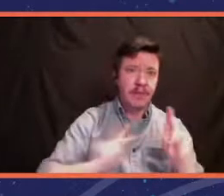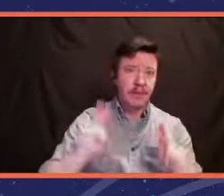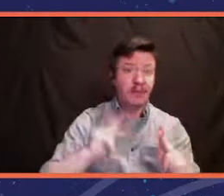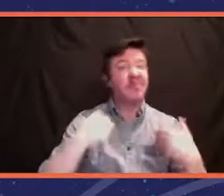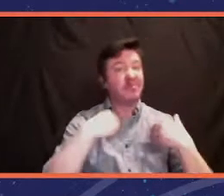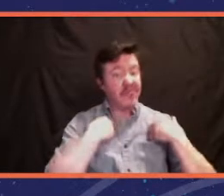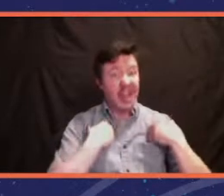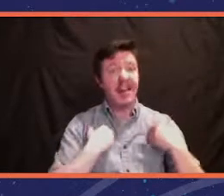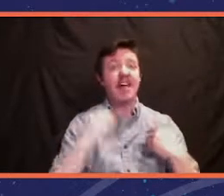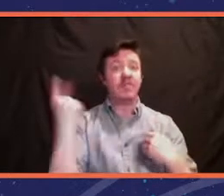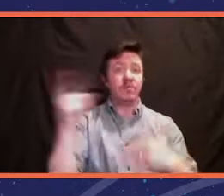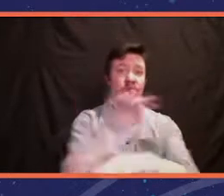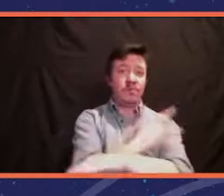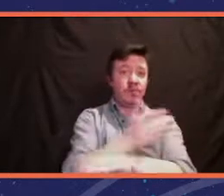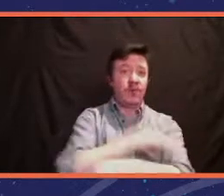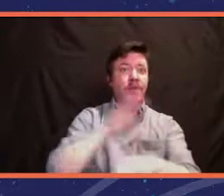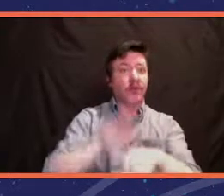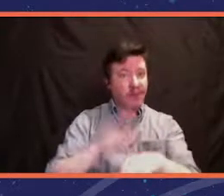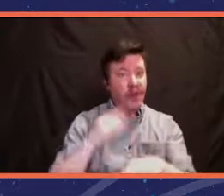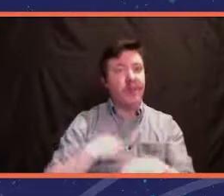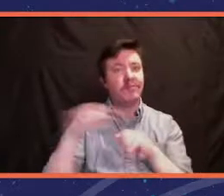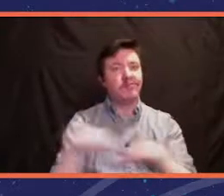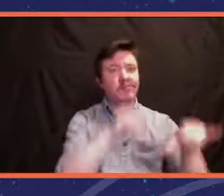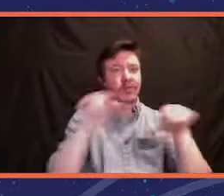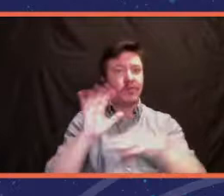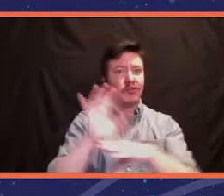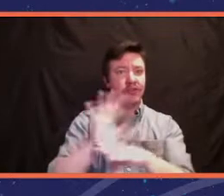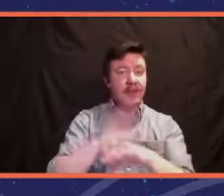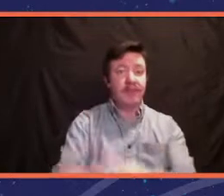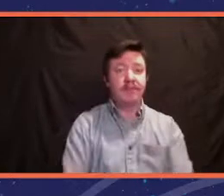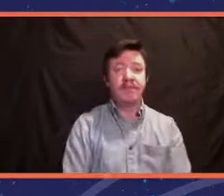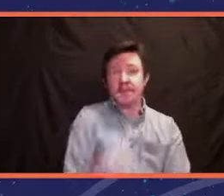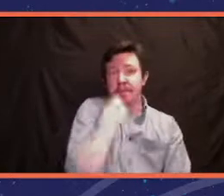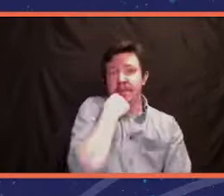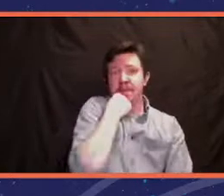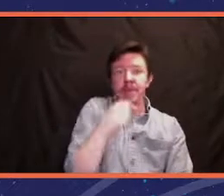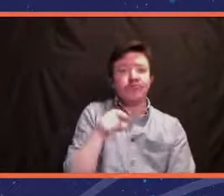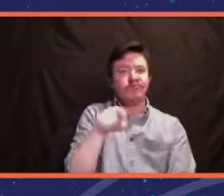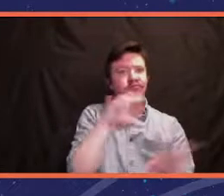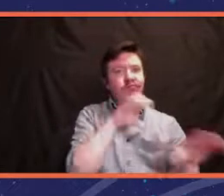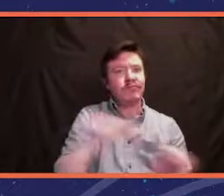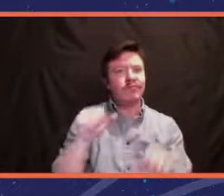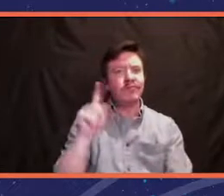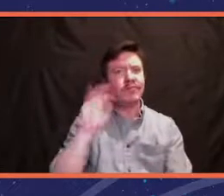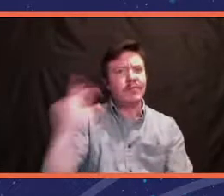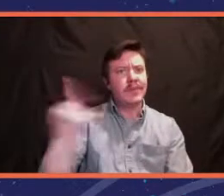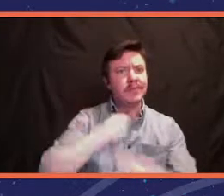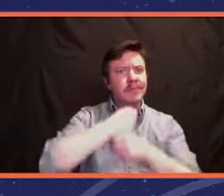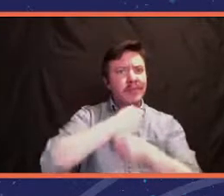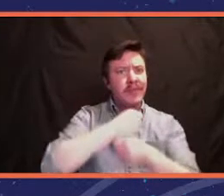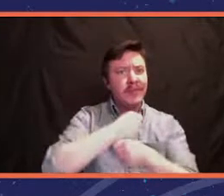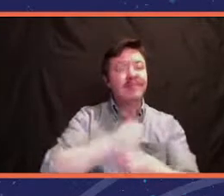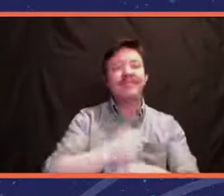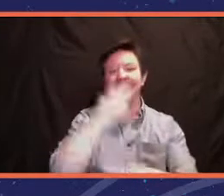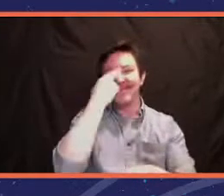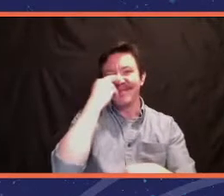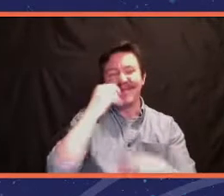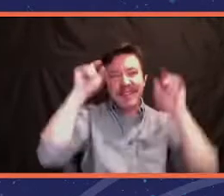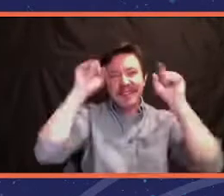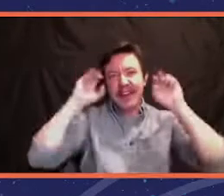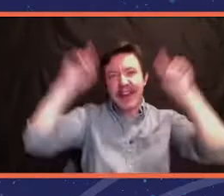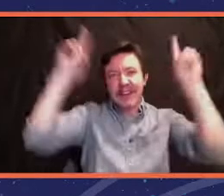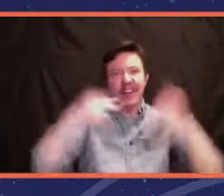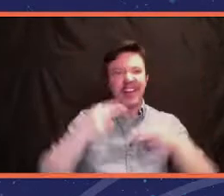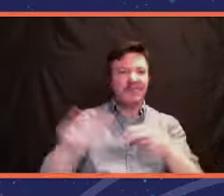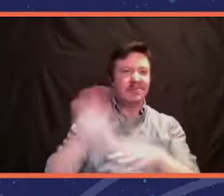Sinai and Dante Clark. Most recently, Maddie has taken up digital creation, making funny, educational, and artistic short-form video content